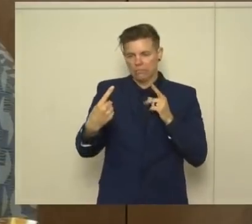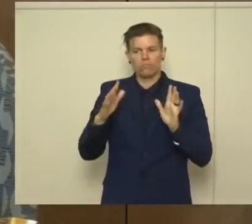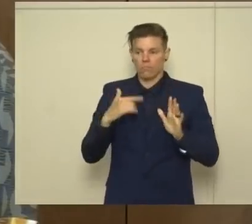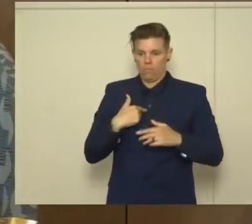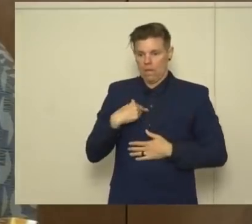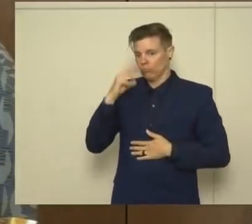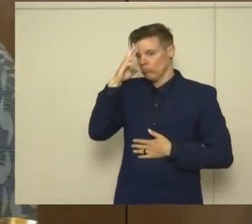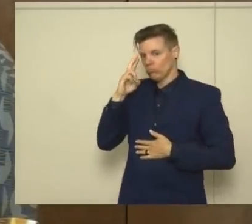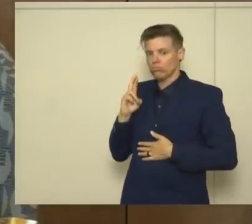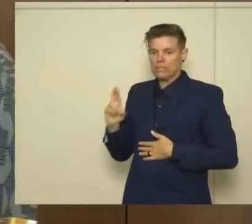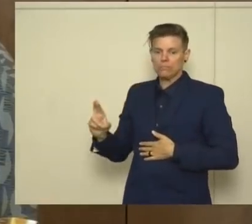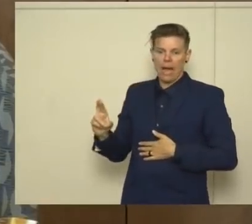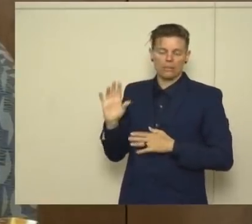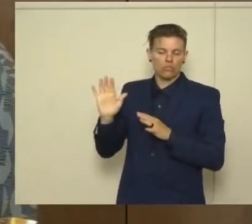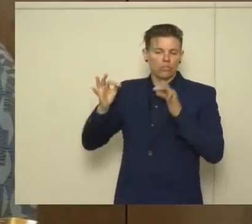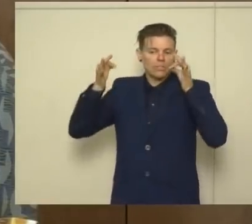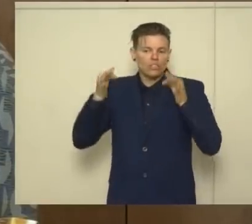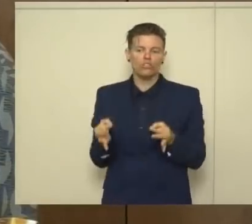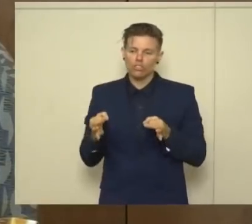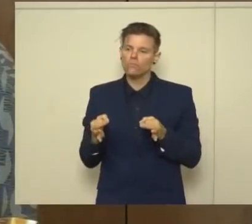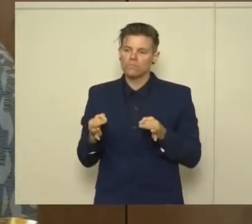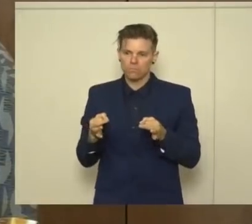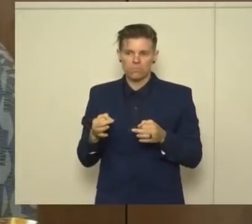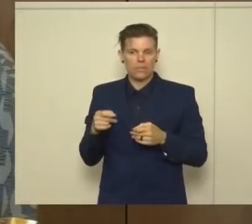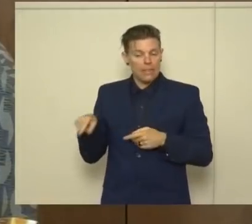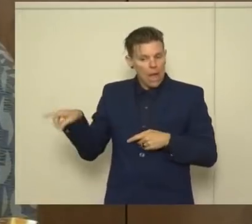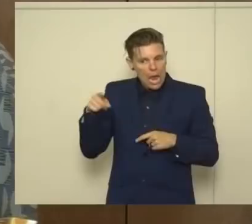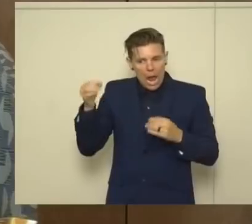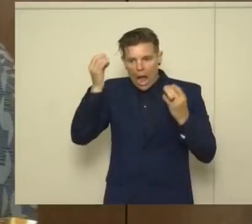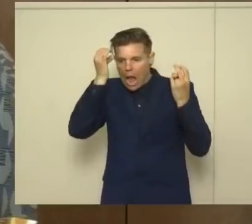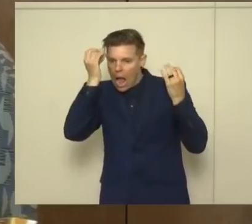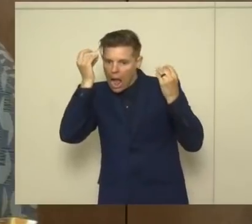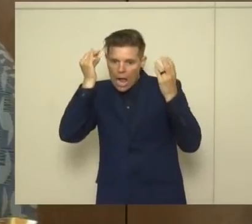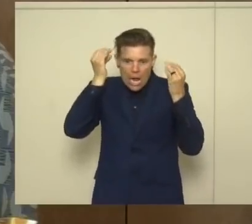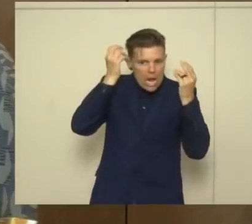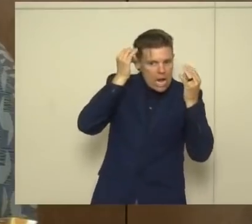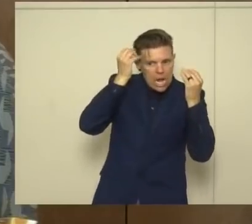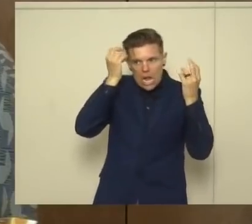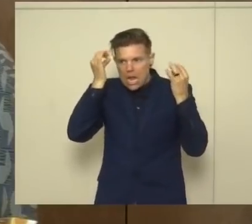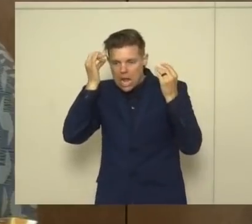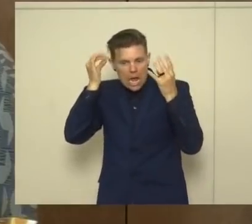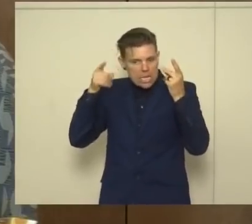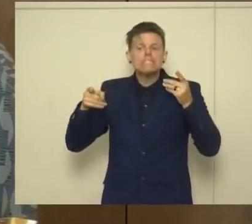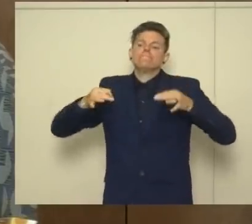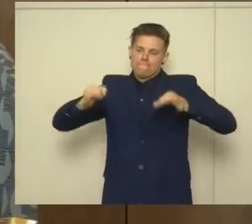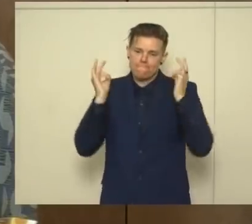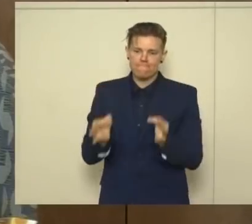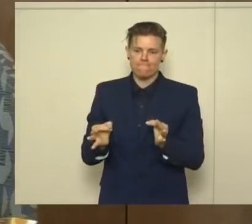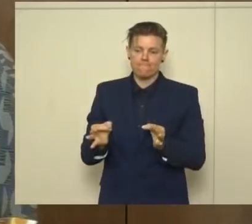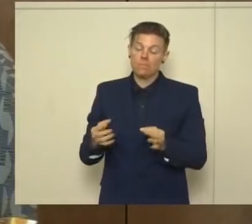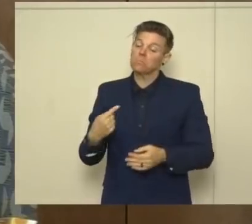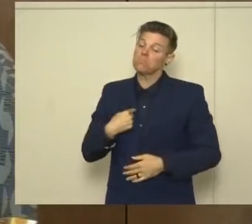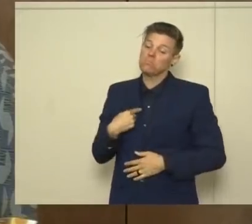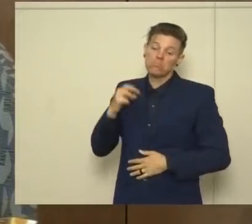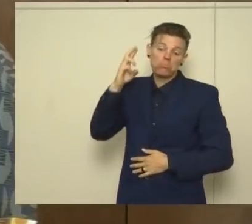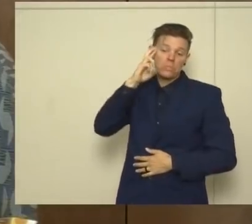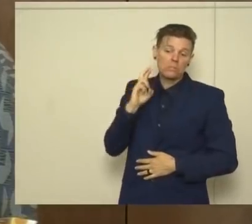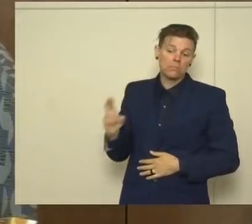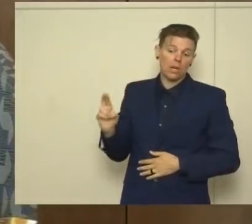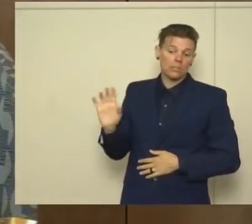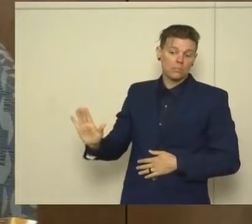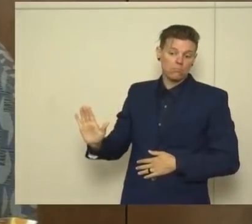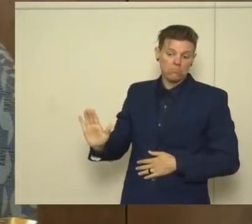that they were decisive given the circumstances that they were presented with. And I have no doubt